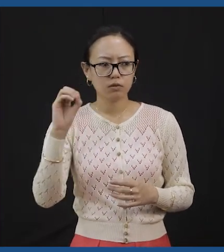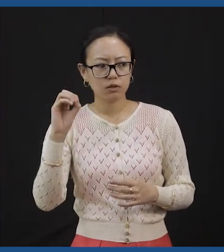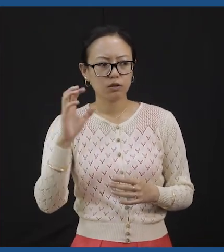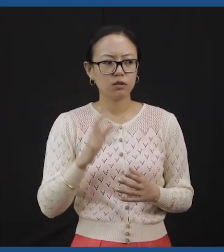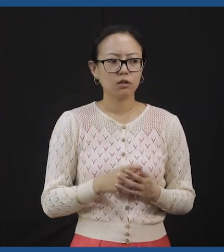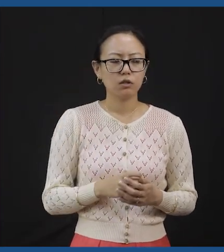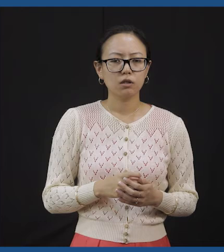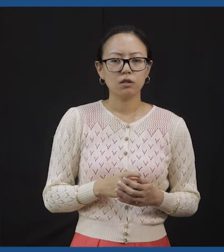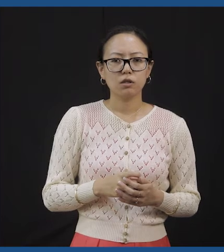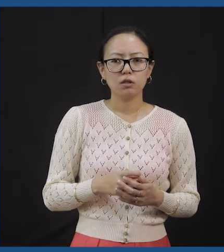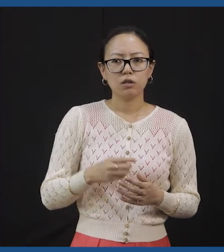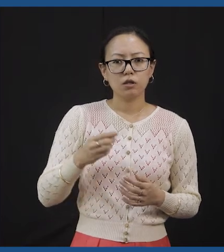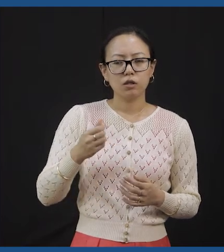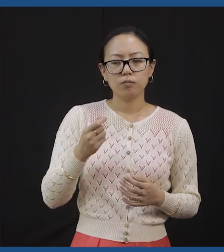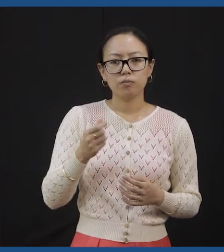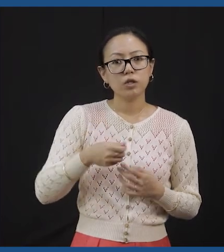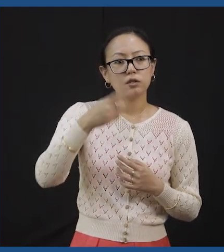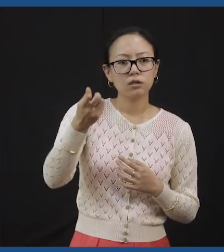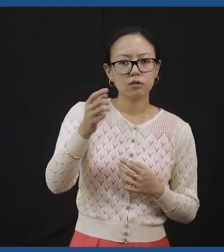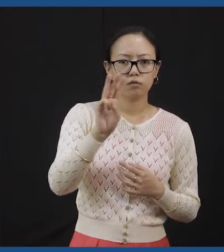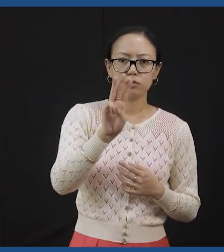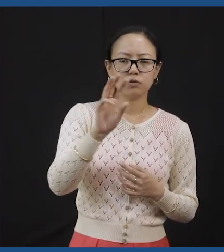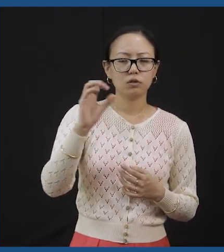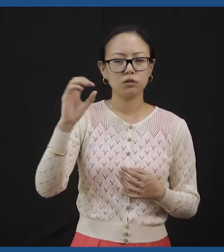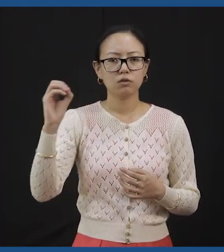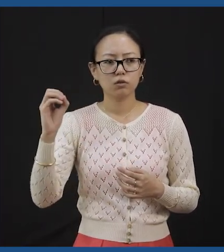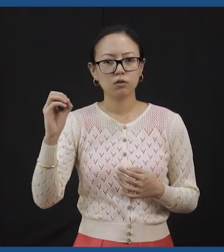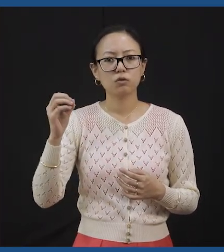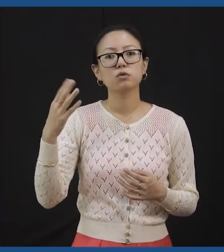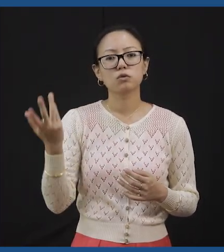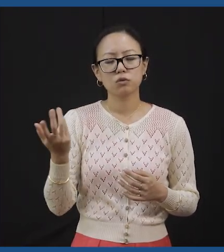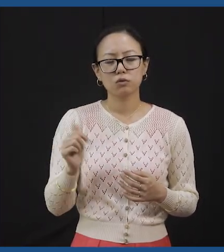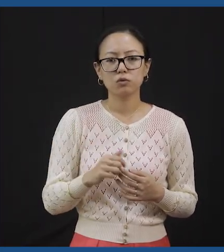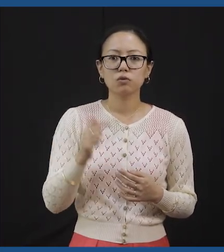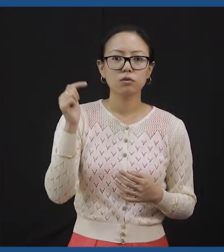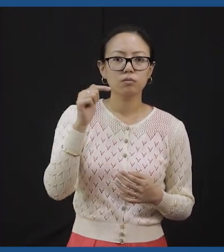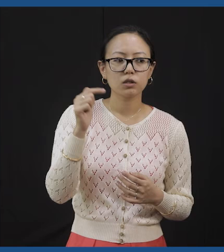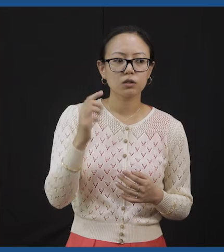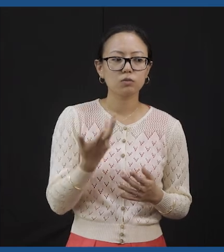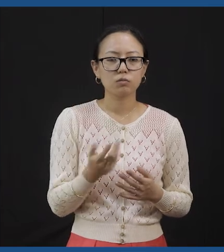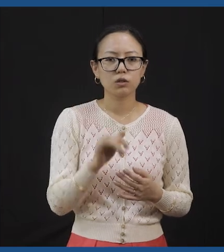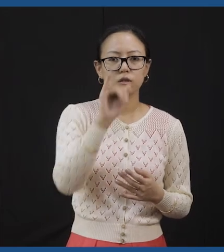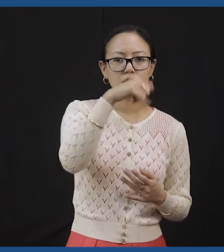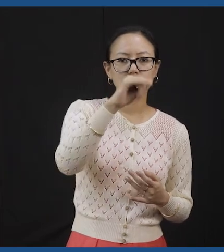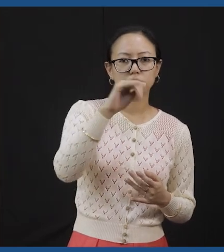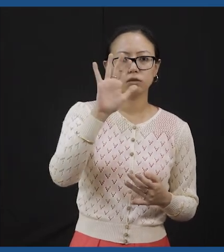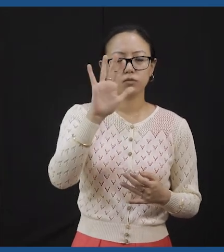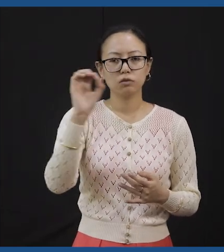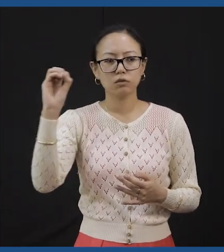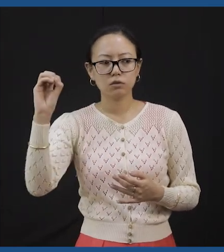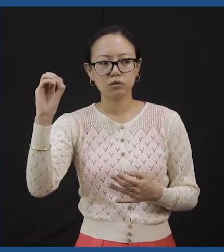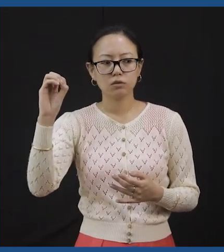So 650 minus 300. 0 minus 0 is 0. 5 minus 0